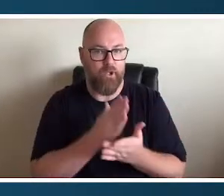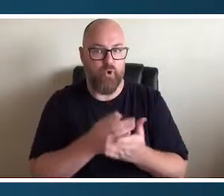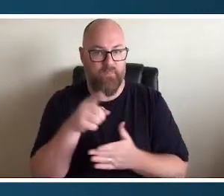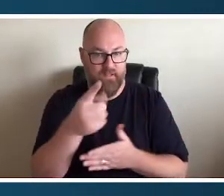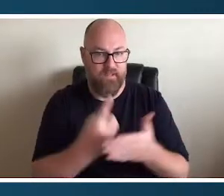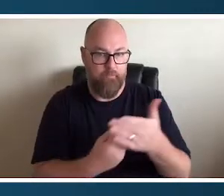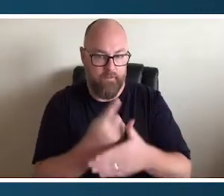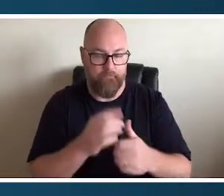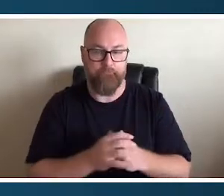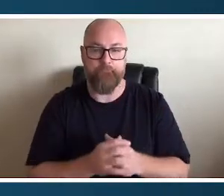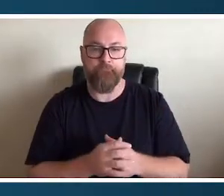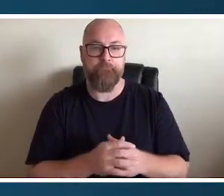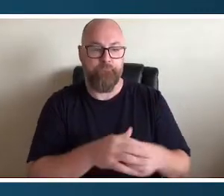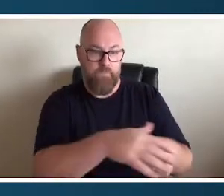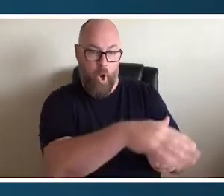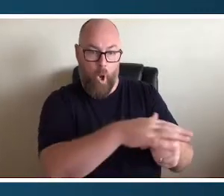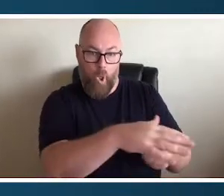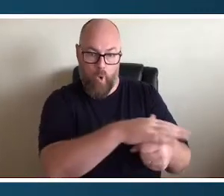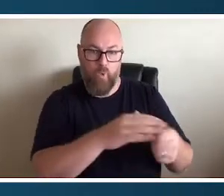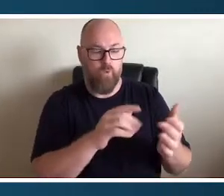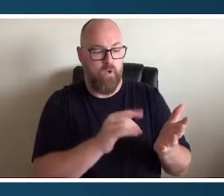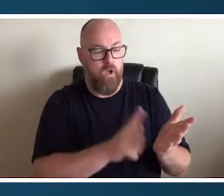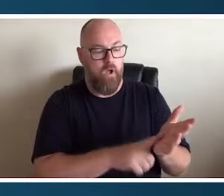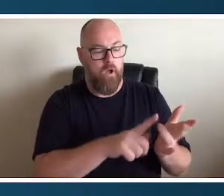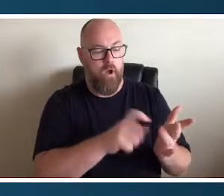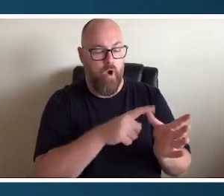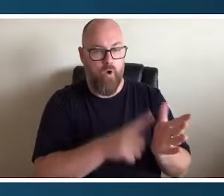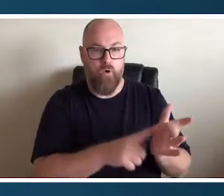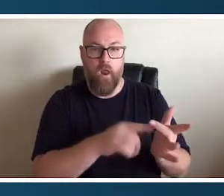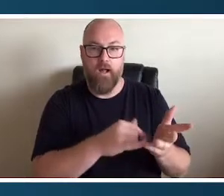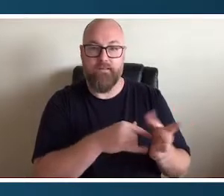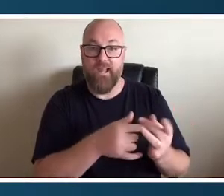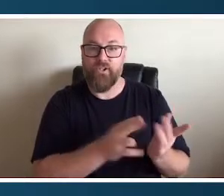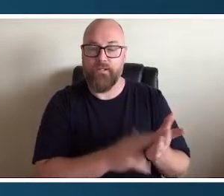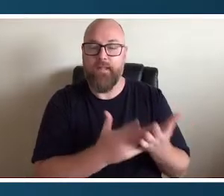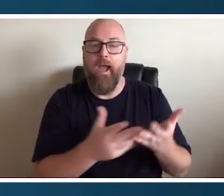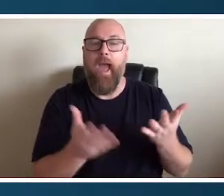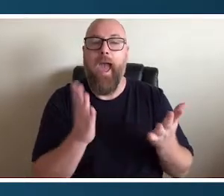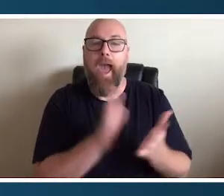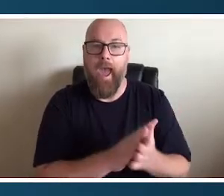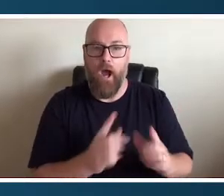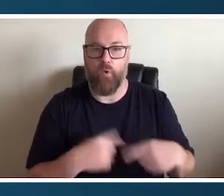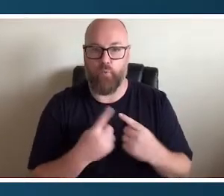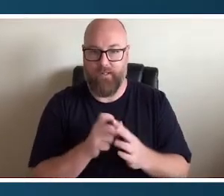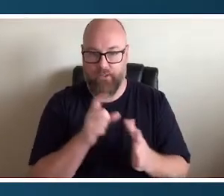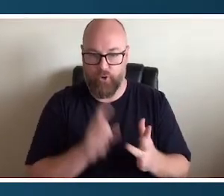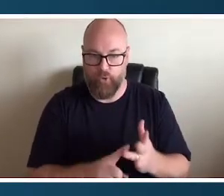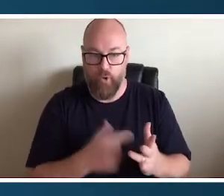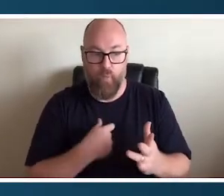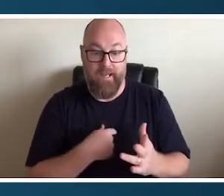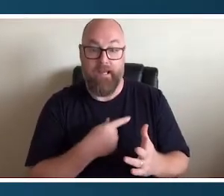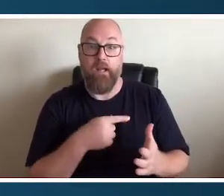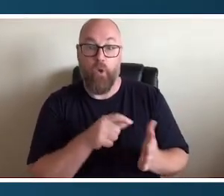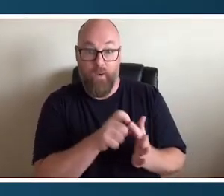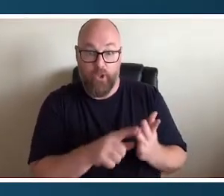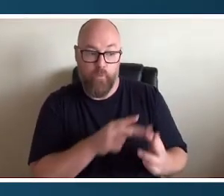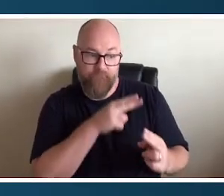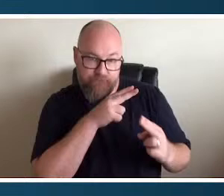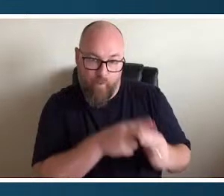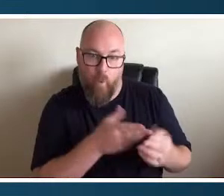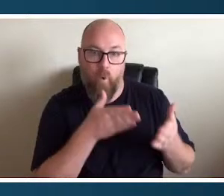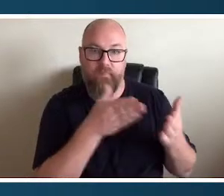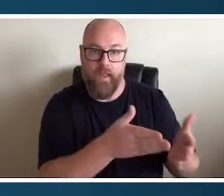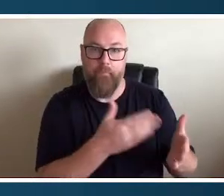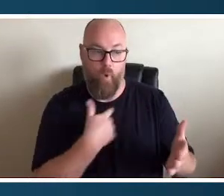Localization is how we do it. We don't do it for the community. We do it with the community. We are, and